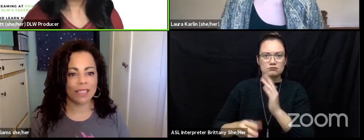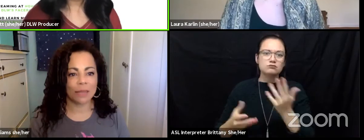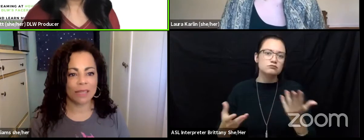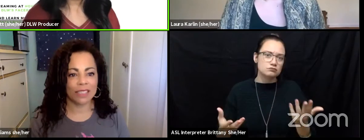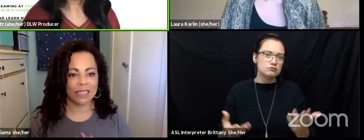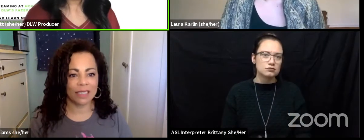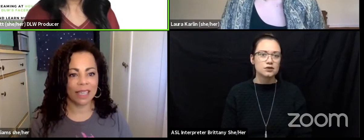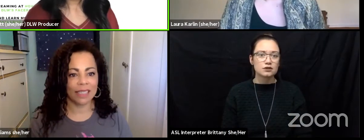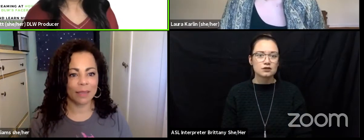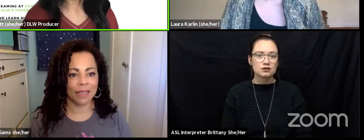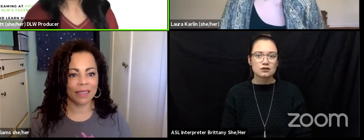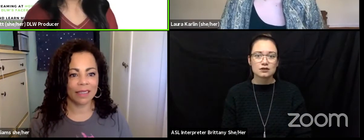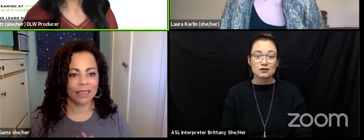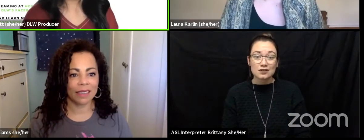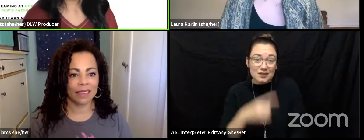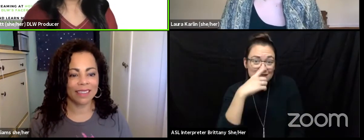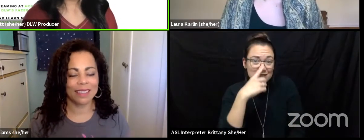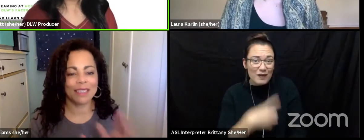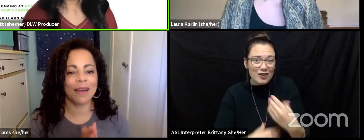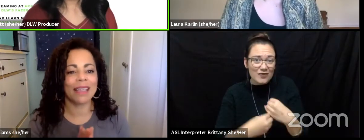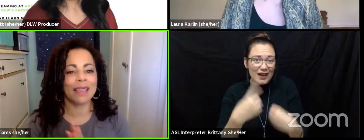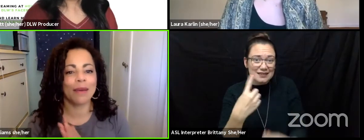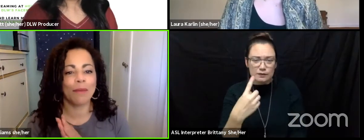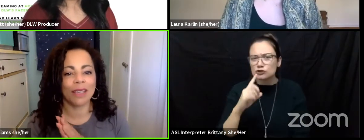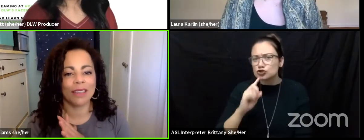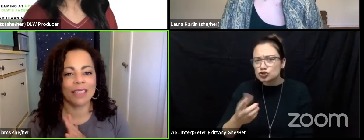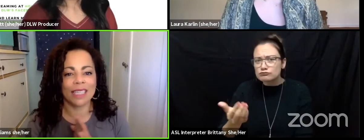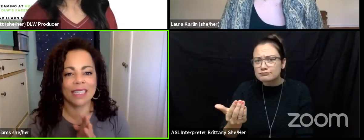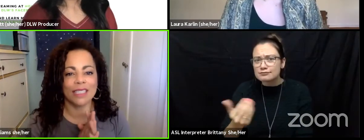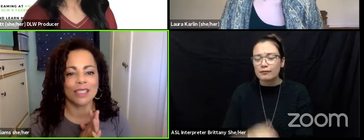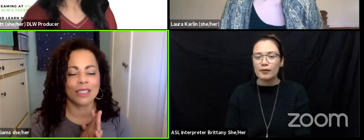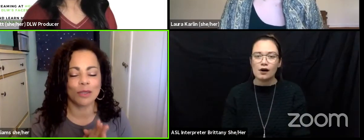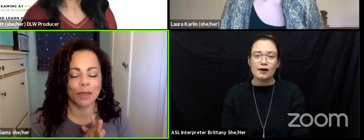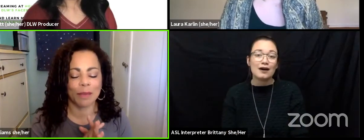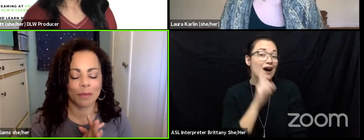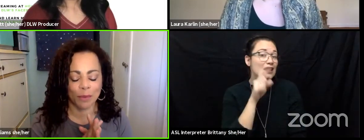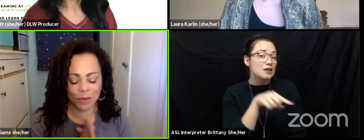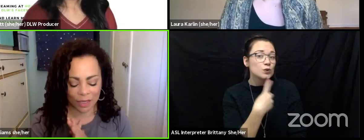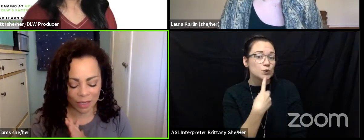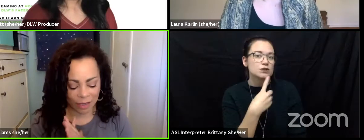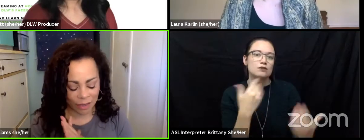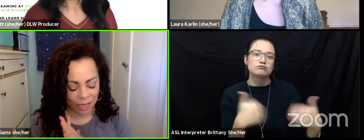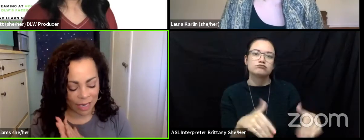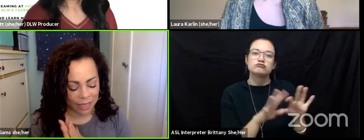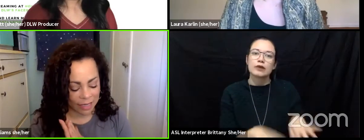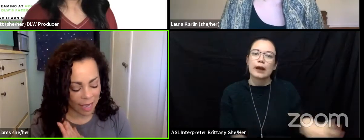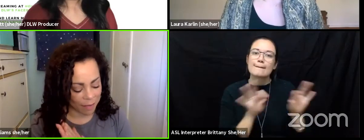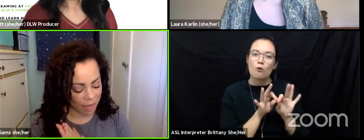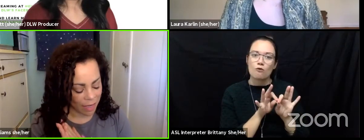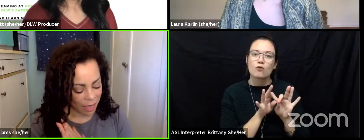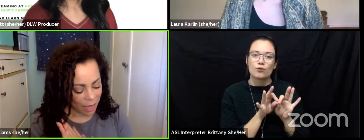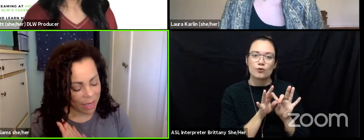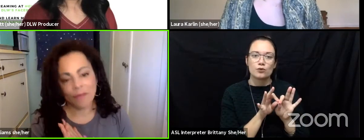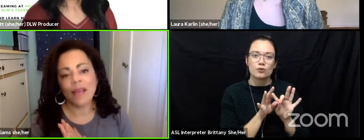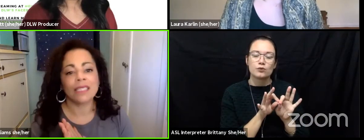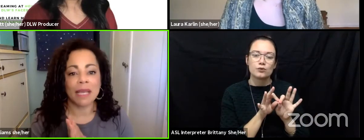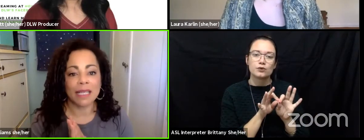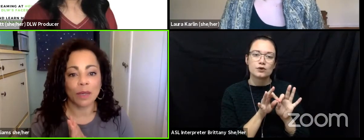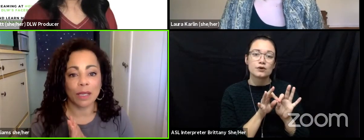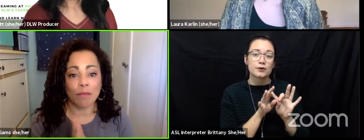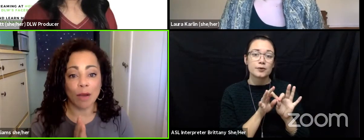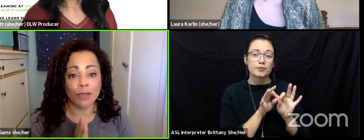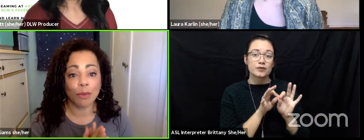Reena, do you mind if I just add something? Please. I think that what you said is super important, Laura. And in fact,